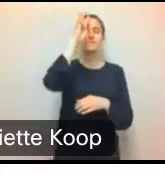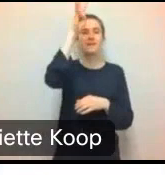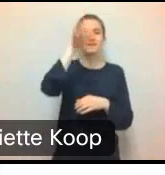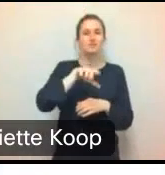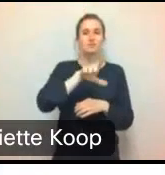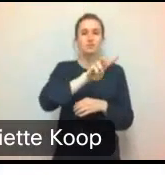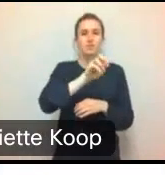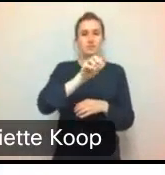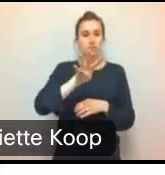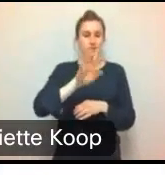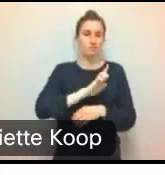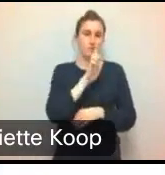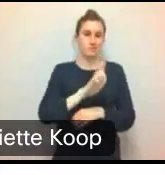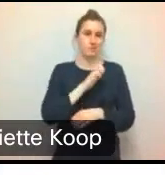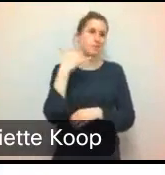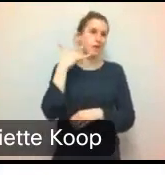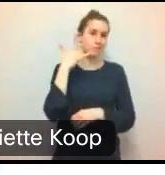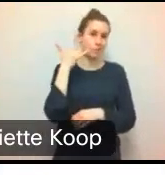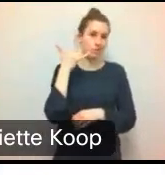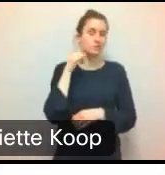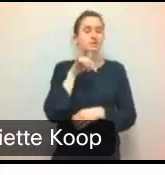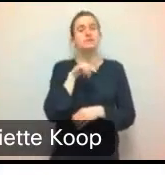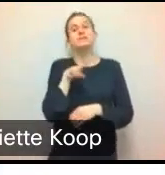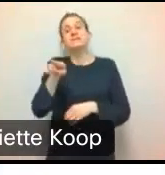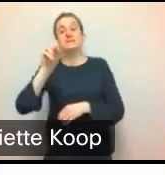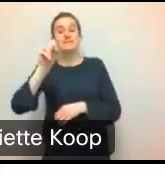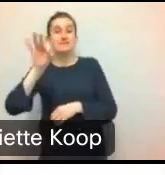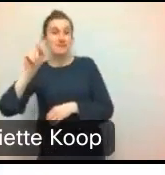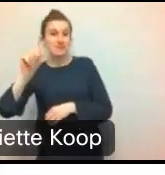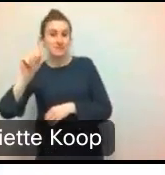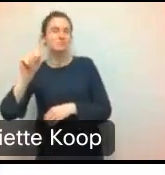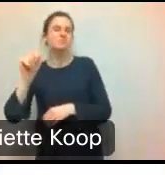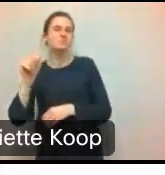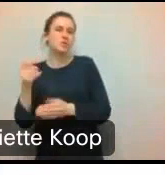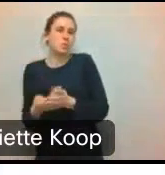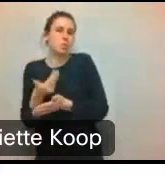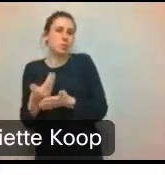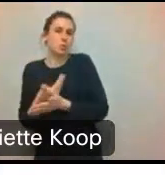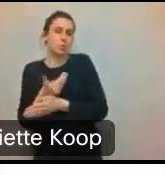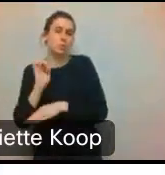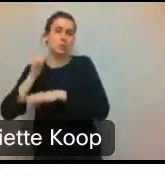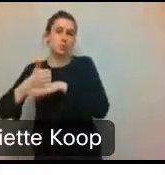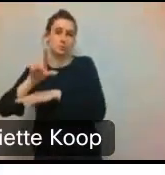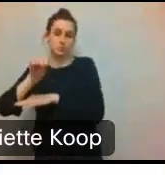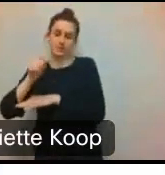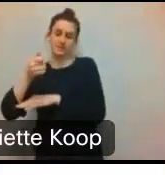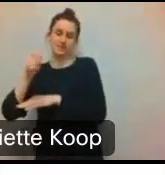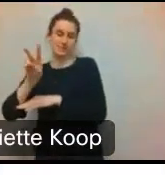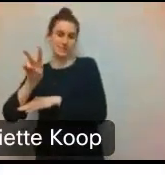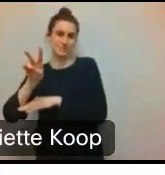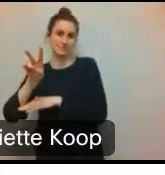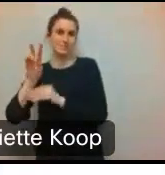2004. SIFT is something new. It's newer. It was created in 2017. It's a little bit